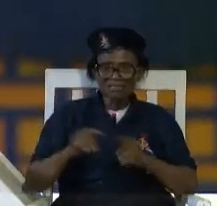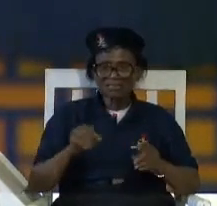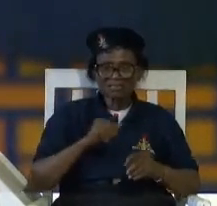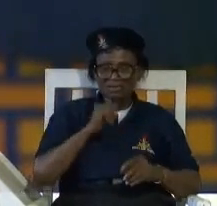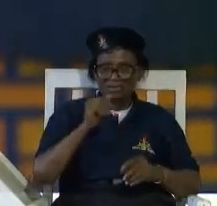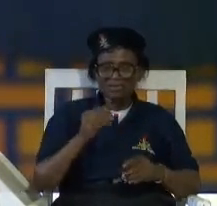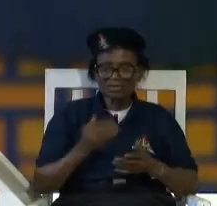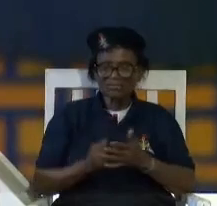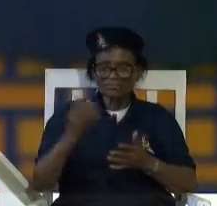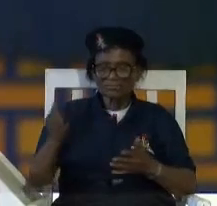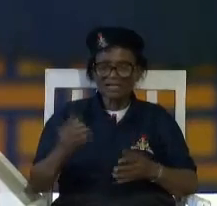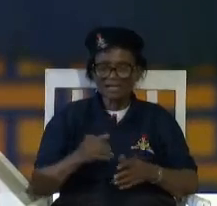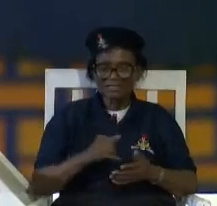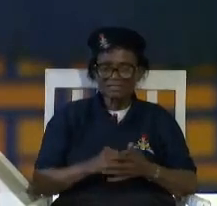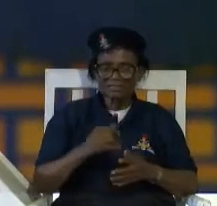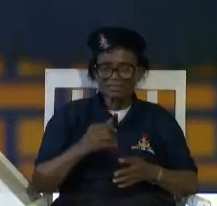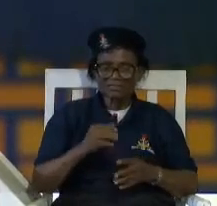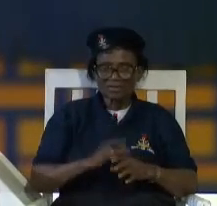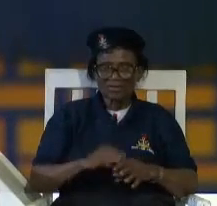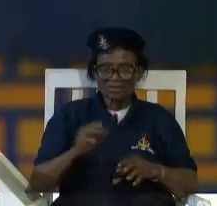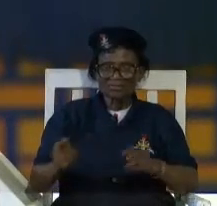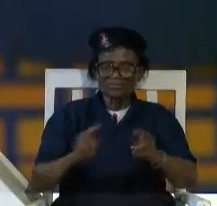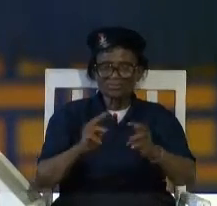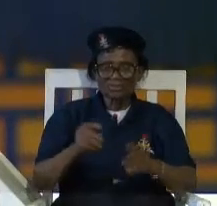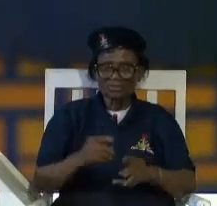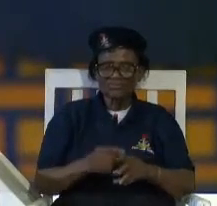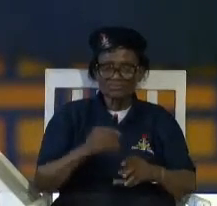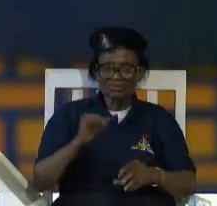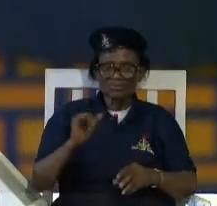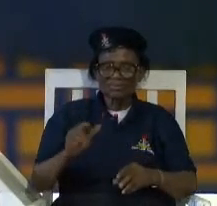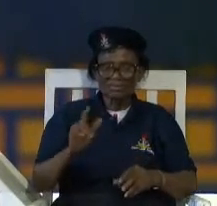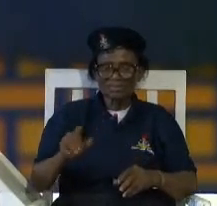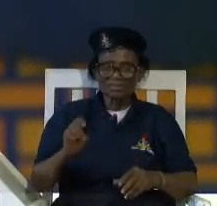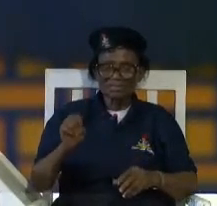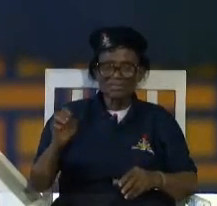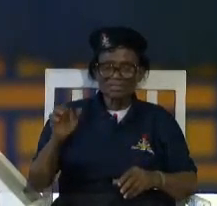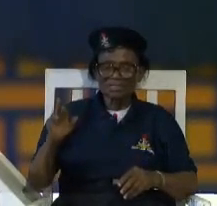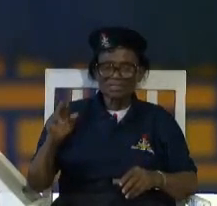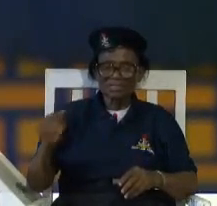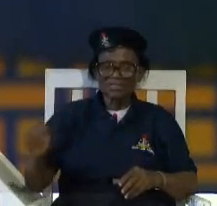the way from Elisha. I bought it on the way from Surulere.